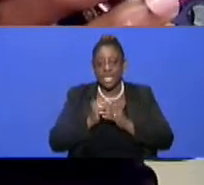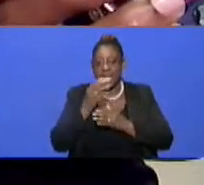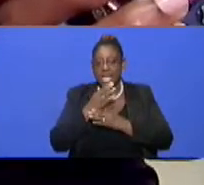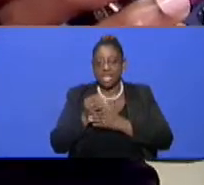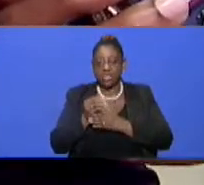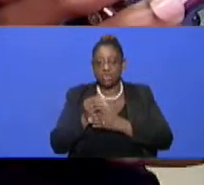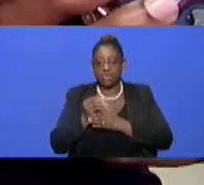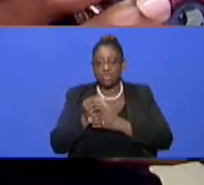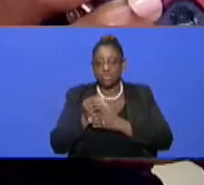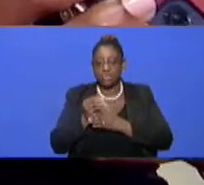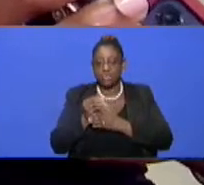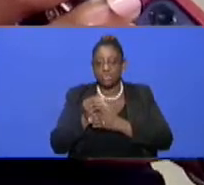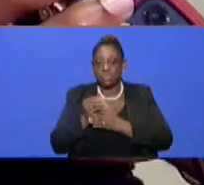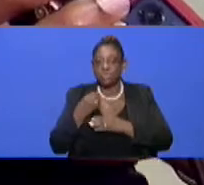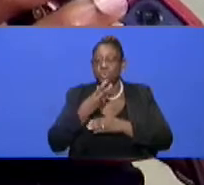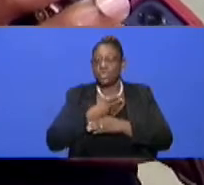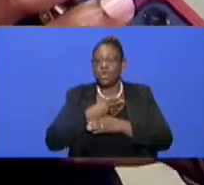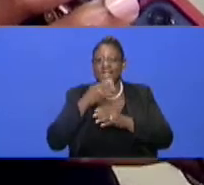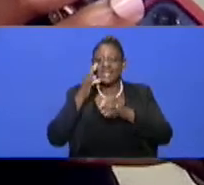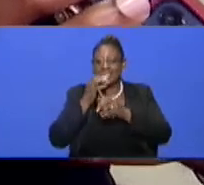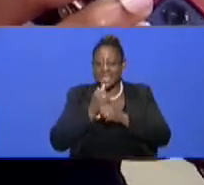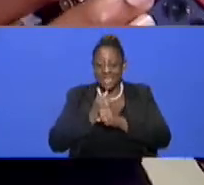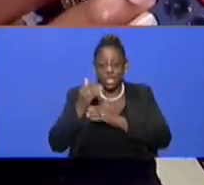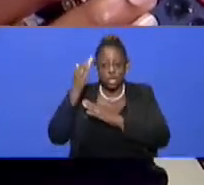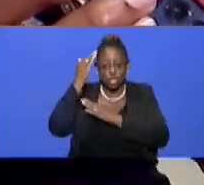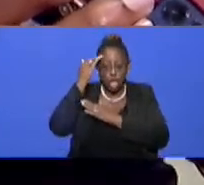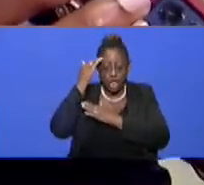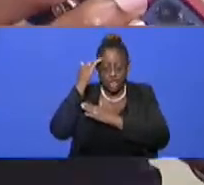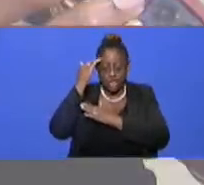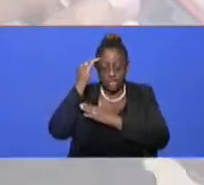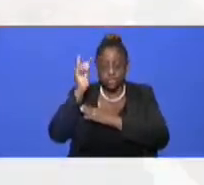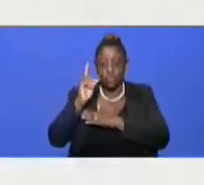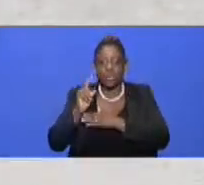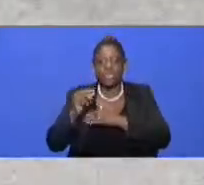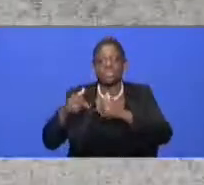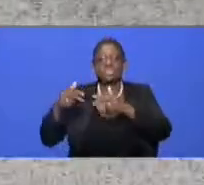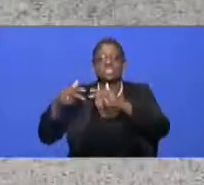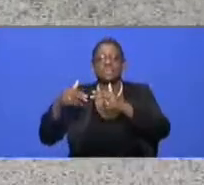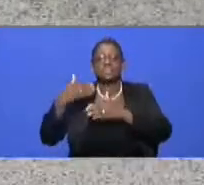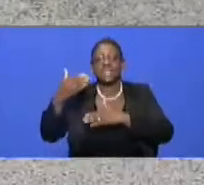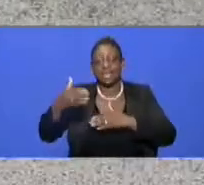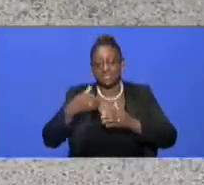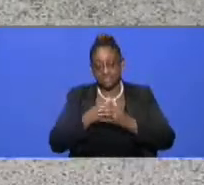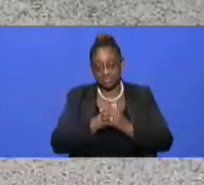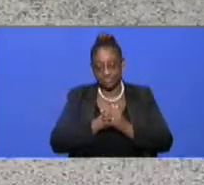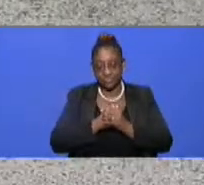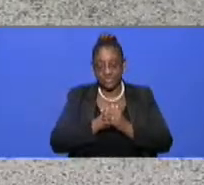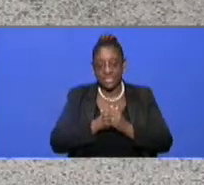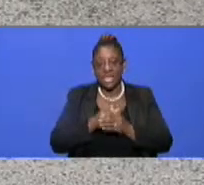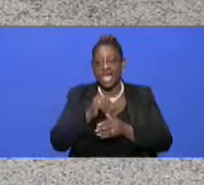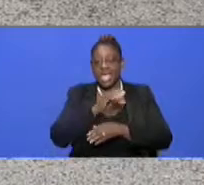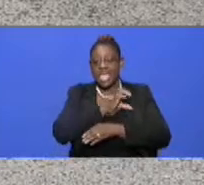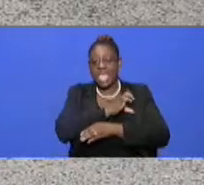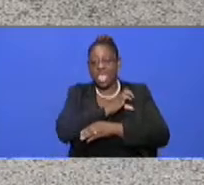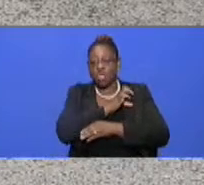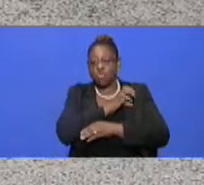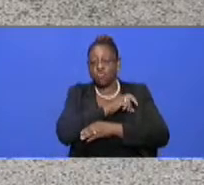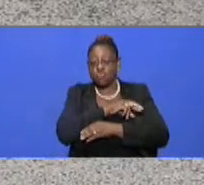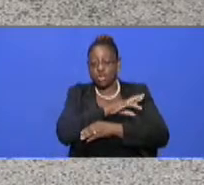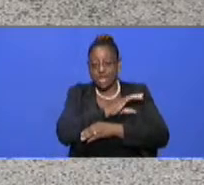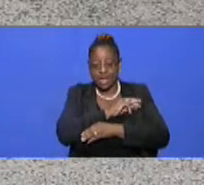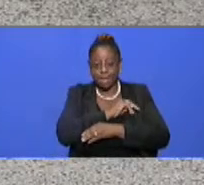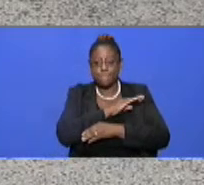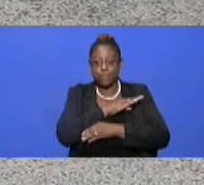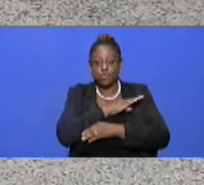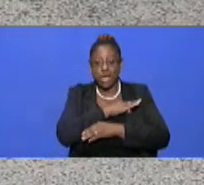we're not gaining any knowledge on what are the next steps. Disability advocates like Aaron Brown are happy about